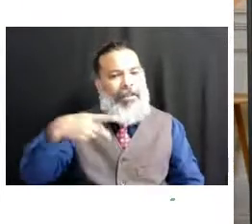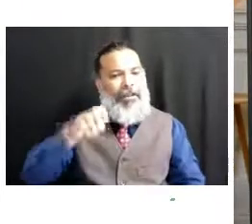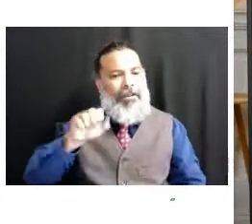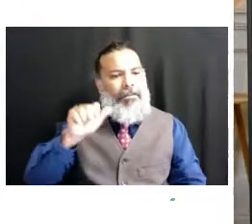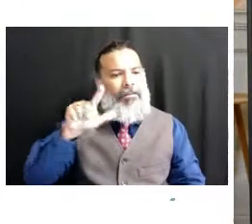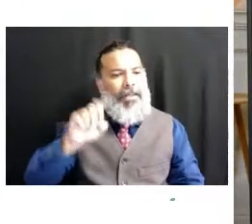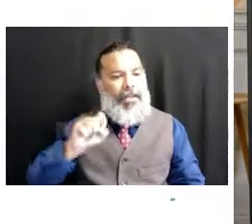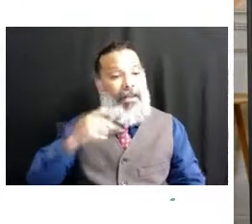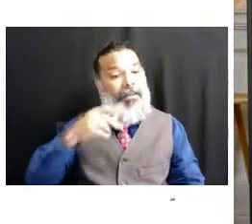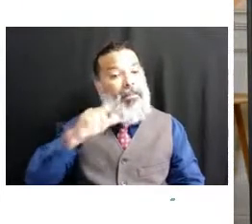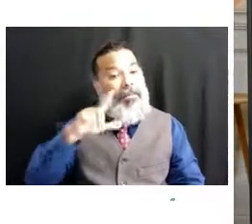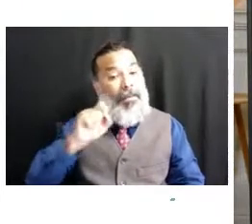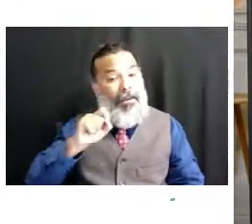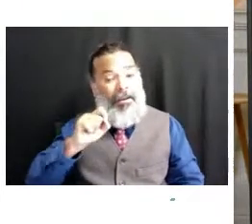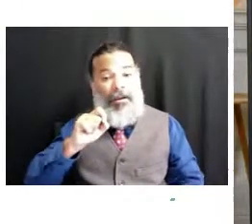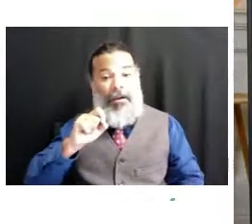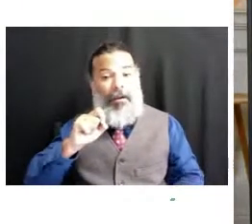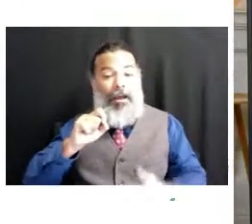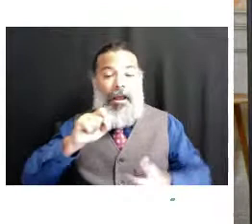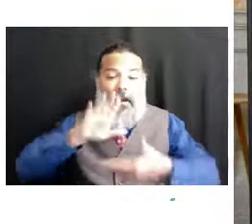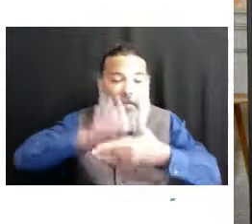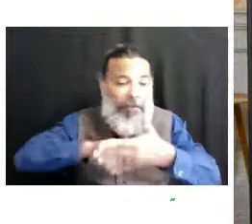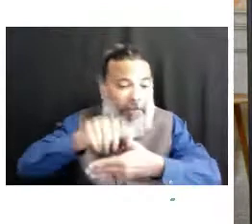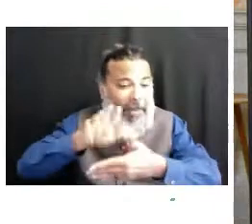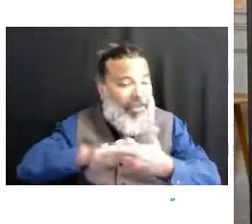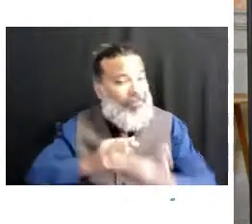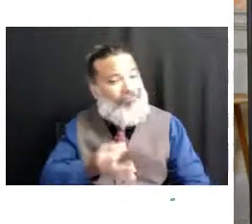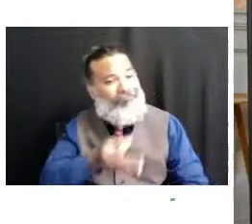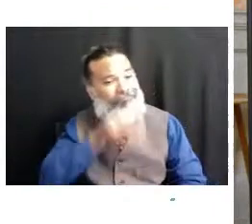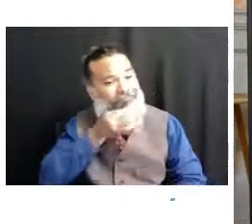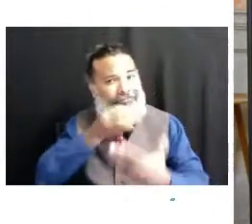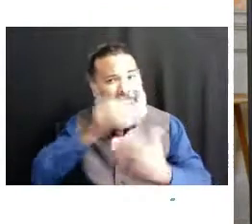Peales painted excellent portraits of him.